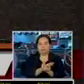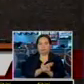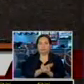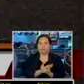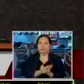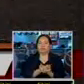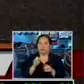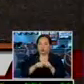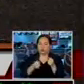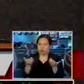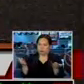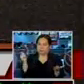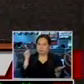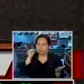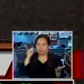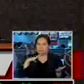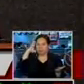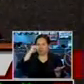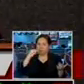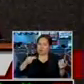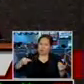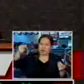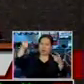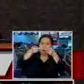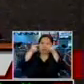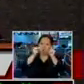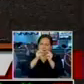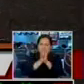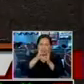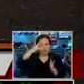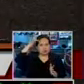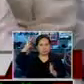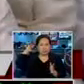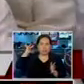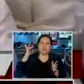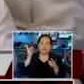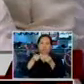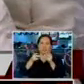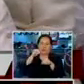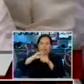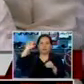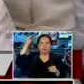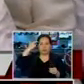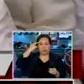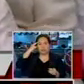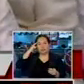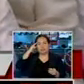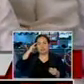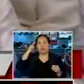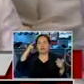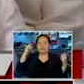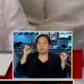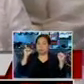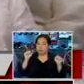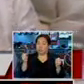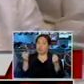men and women in the highest and most sensitive echelons of government may only